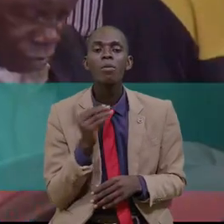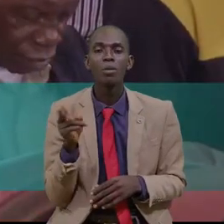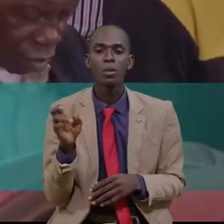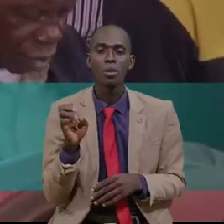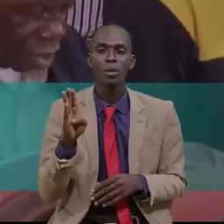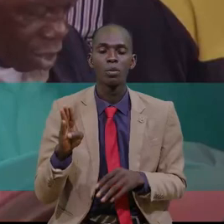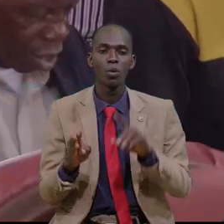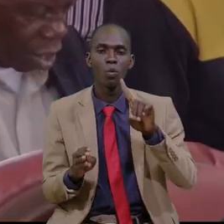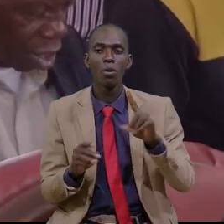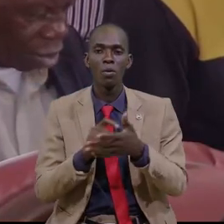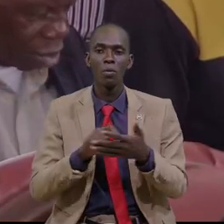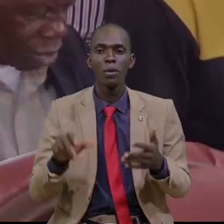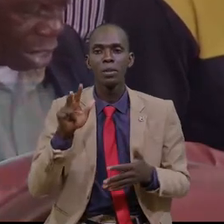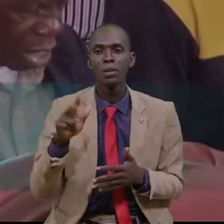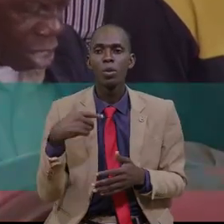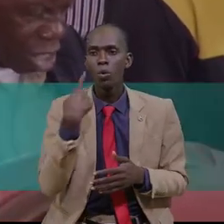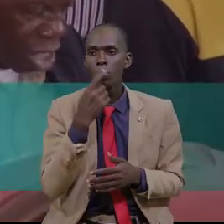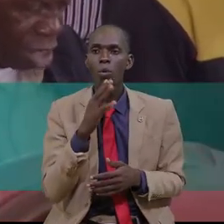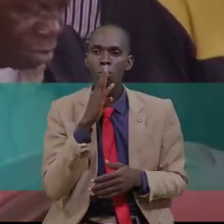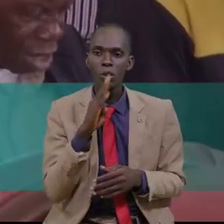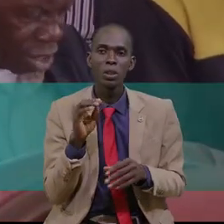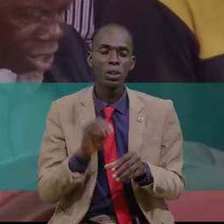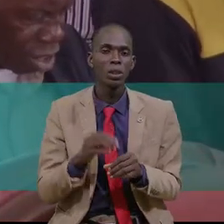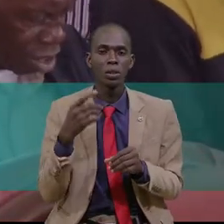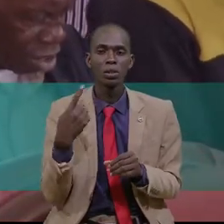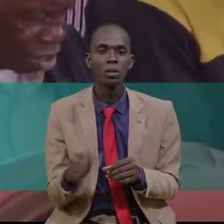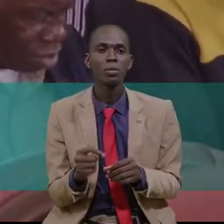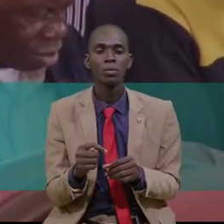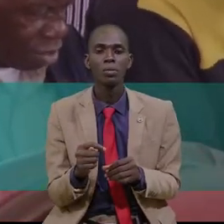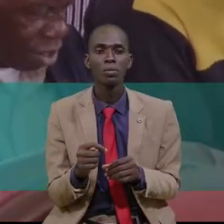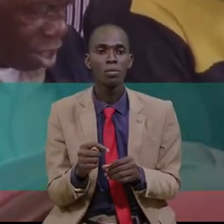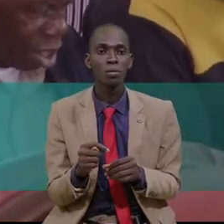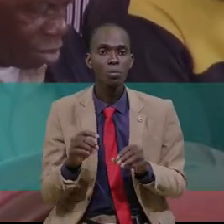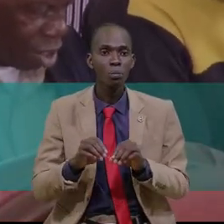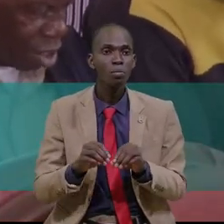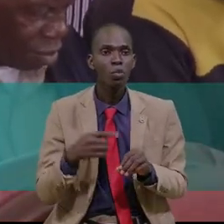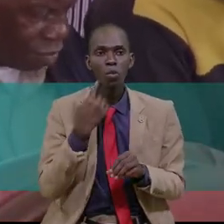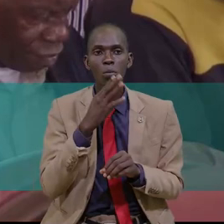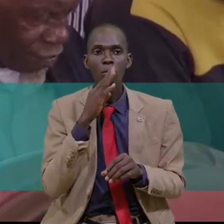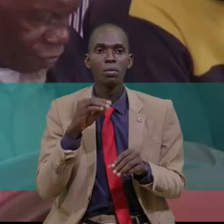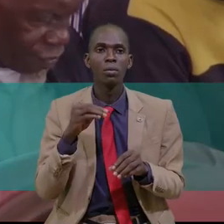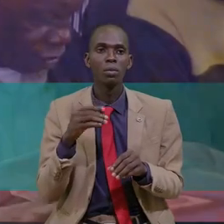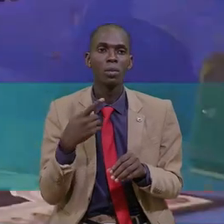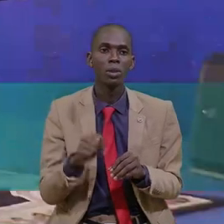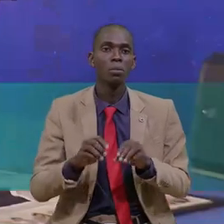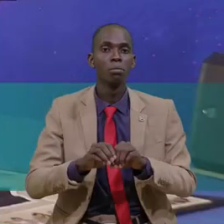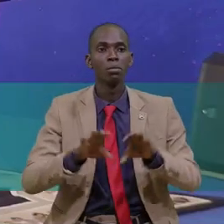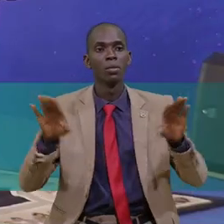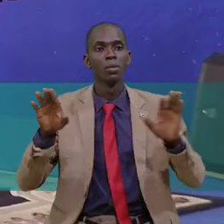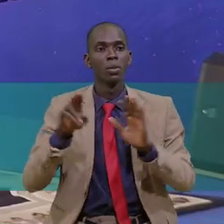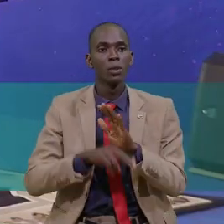who being the express, the brightness of his glory, and the